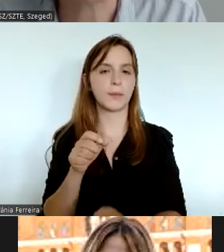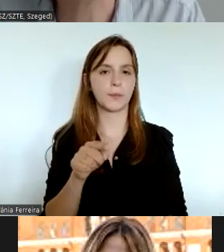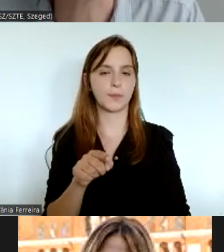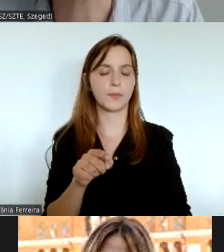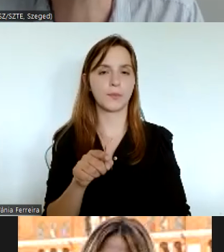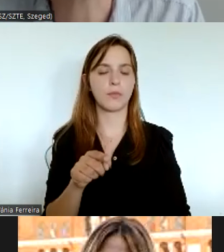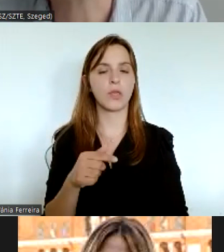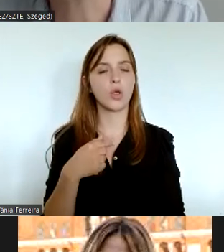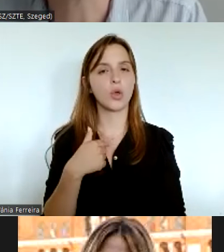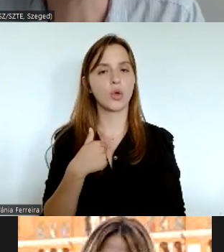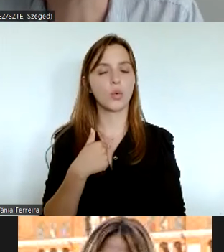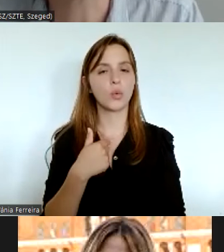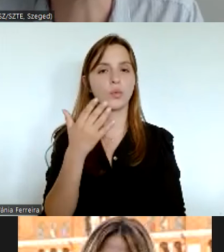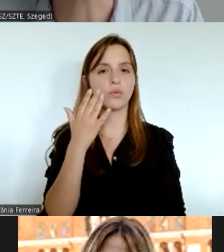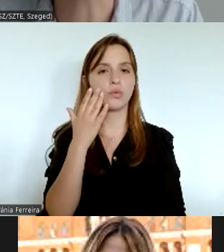try to